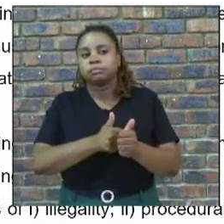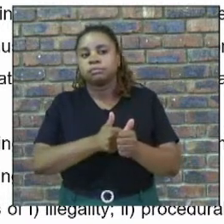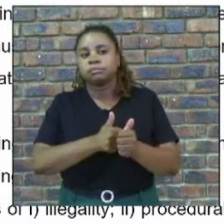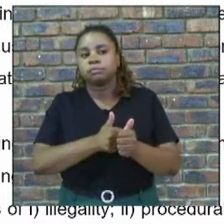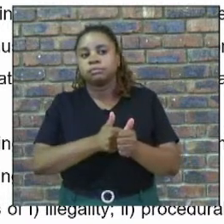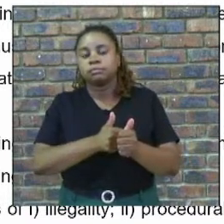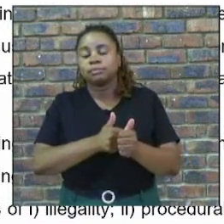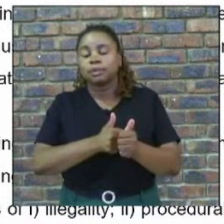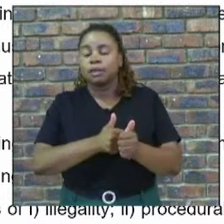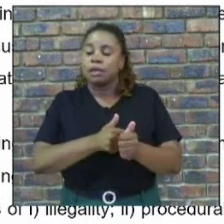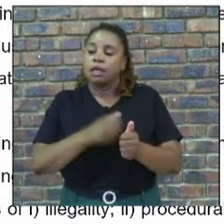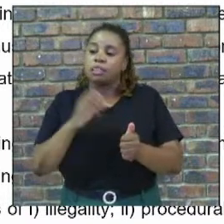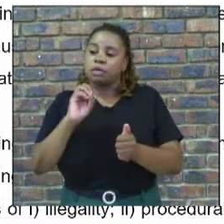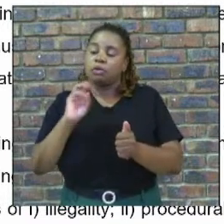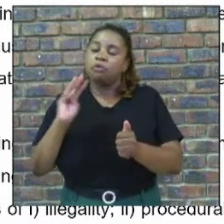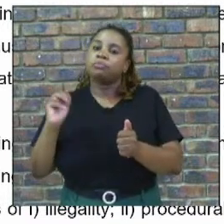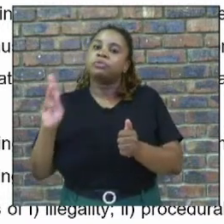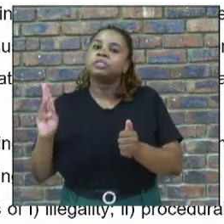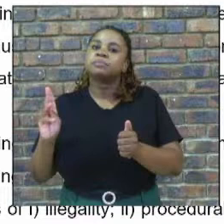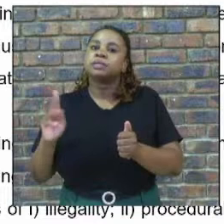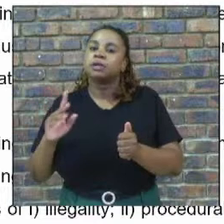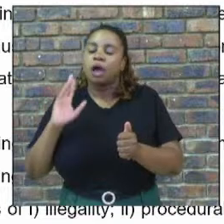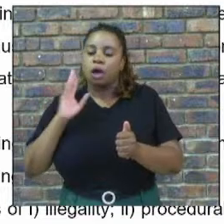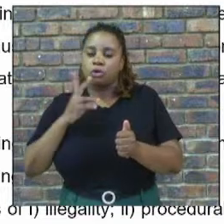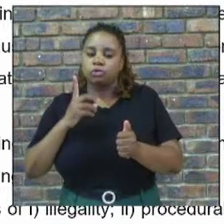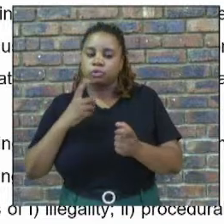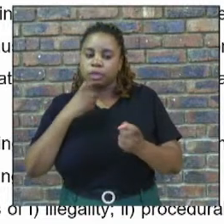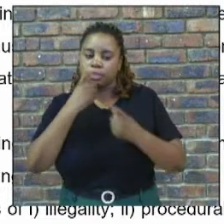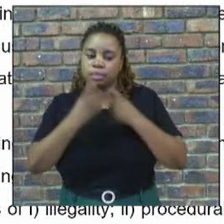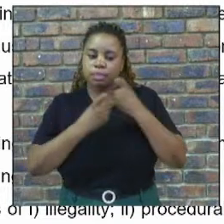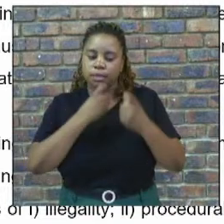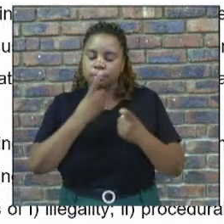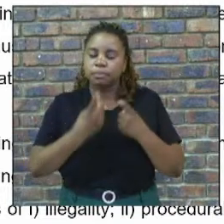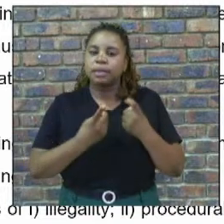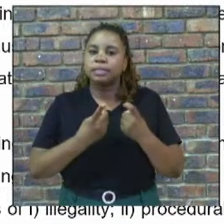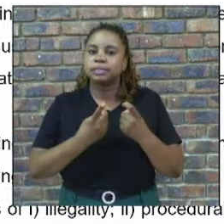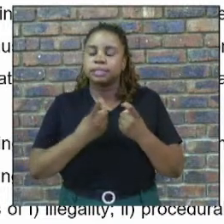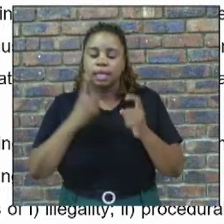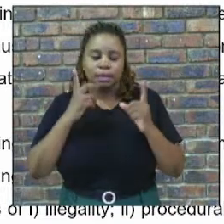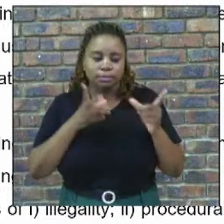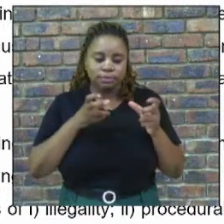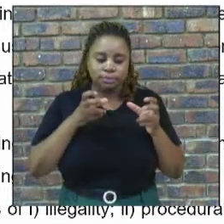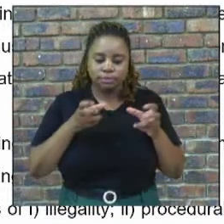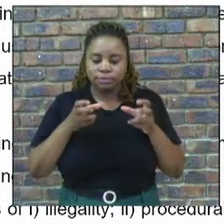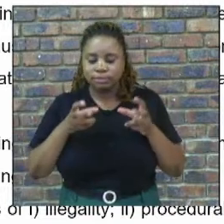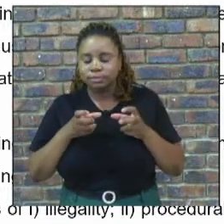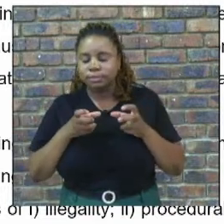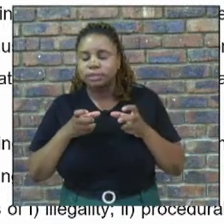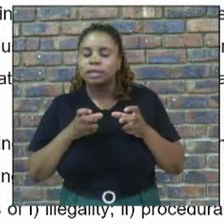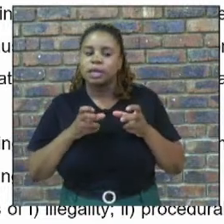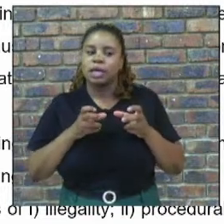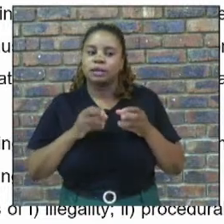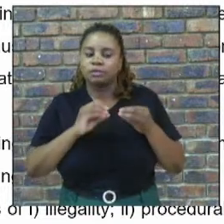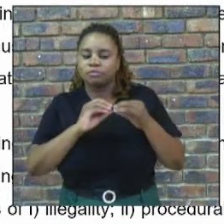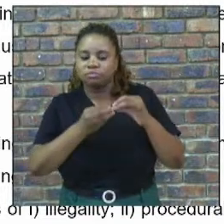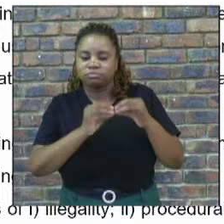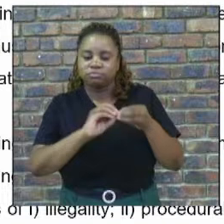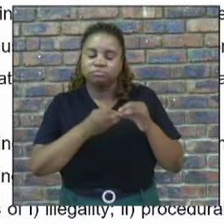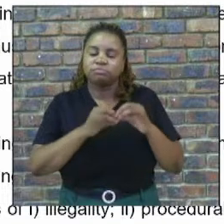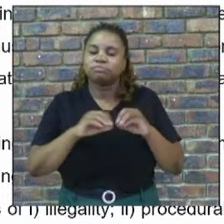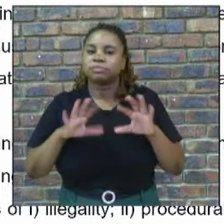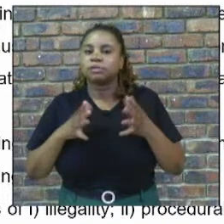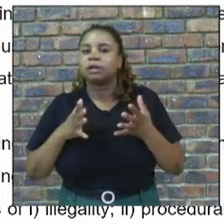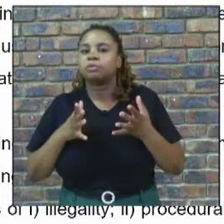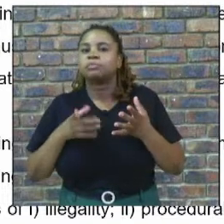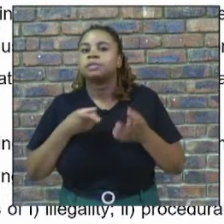to investigation, alternate dispute resolution, adjudication, contracting, practice, modeling function to